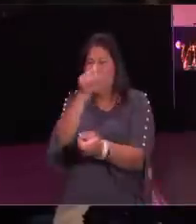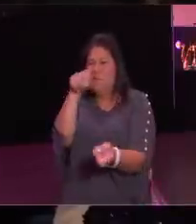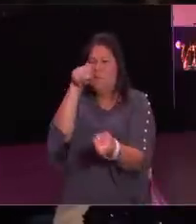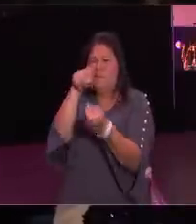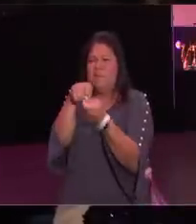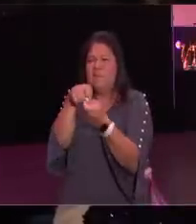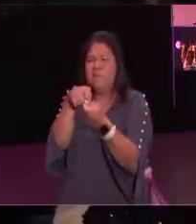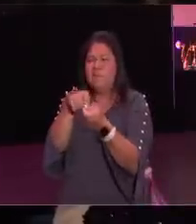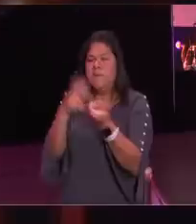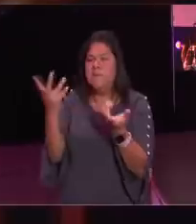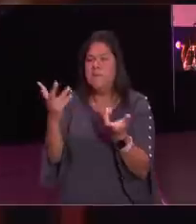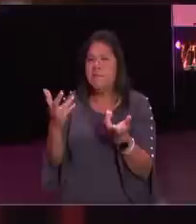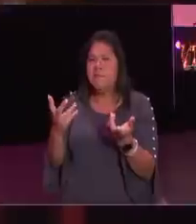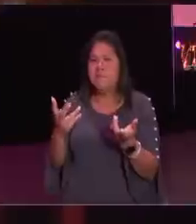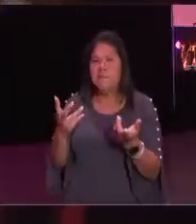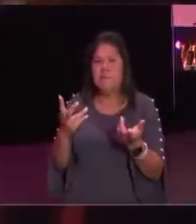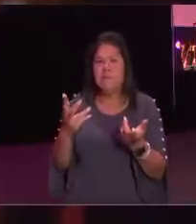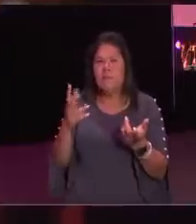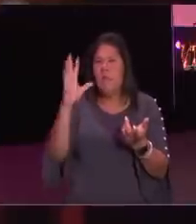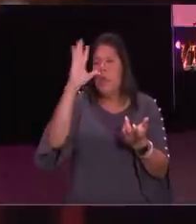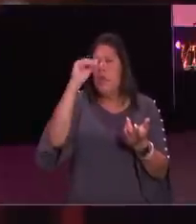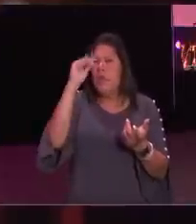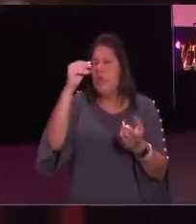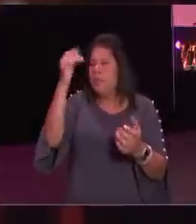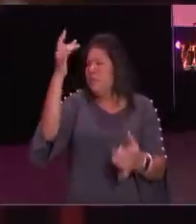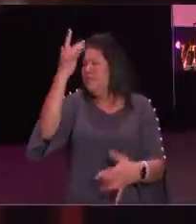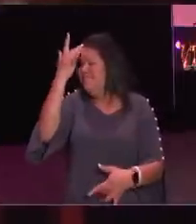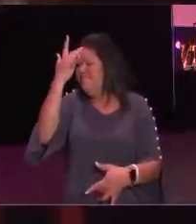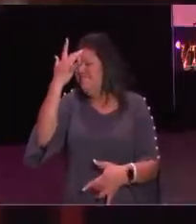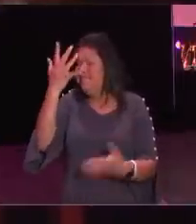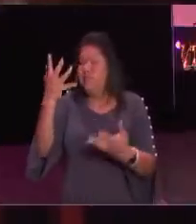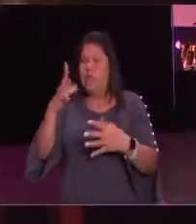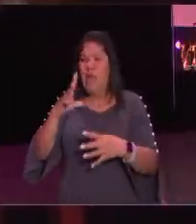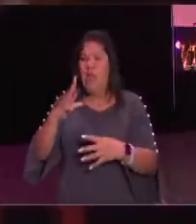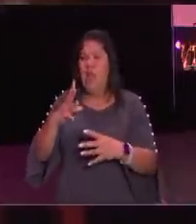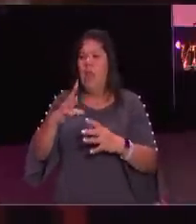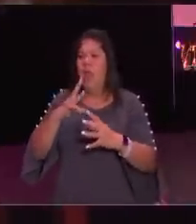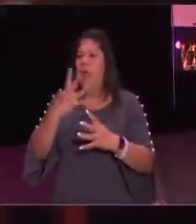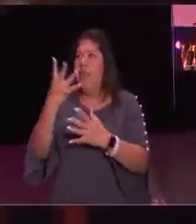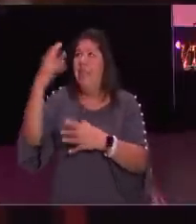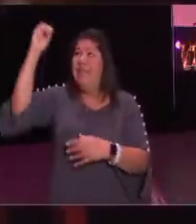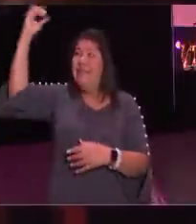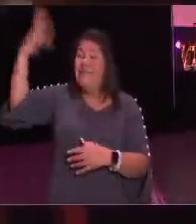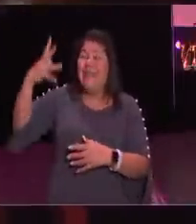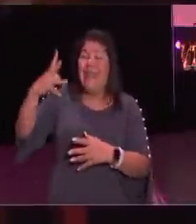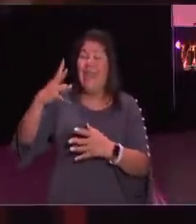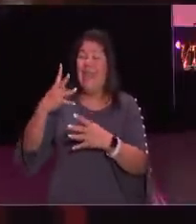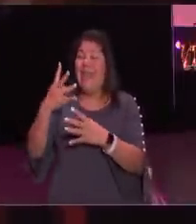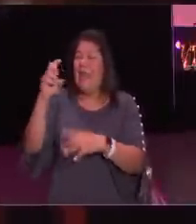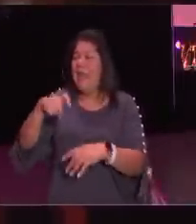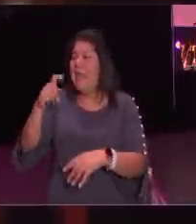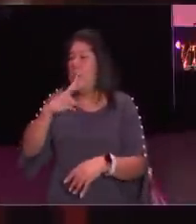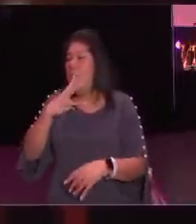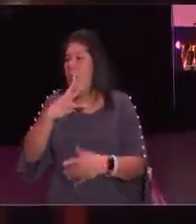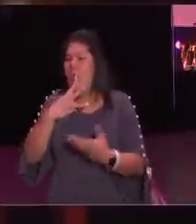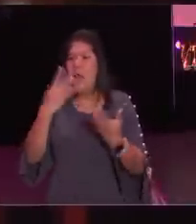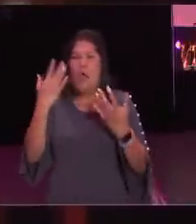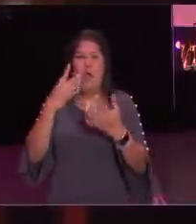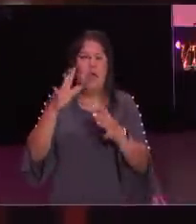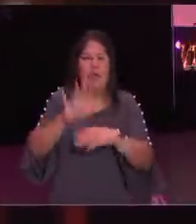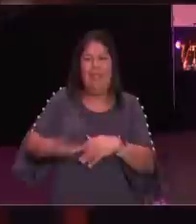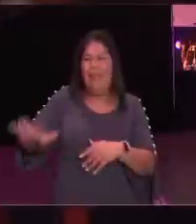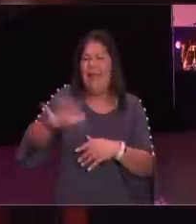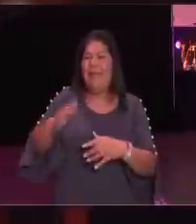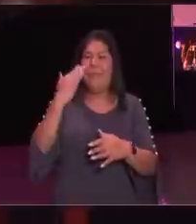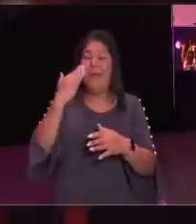exactly what caused the child's sickness, whether it was dehydration, the sun, or the elements, but we do know that the